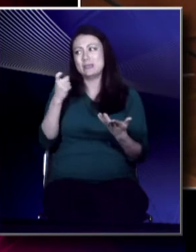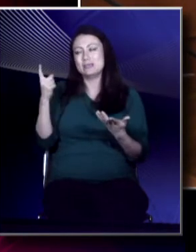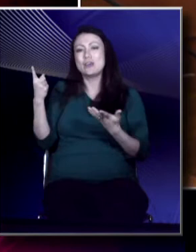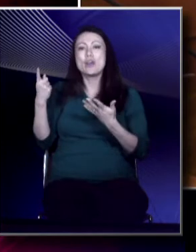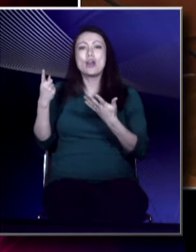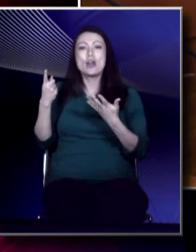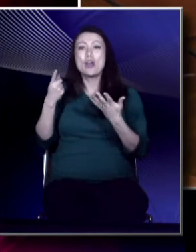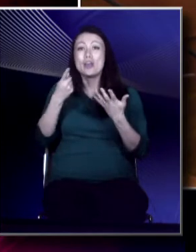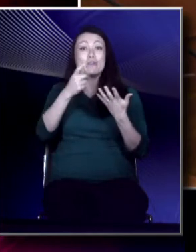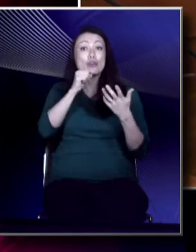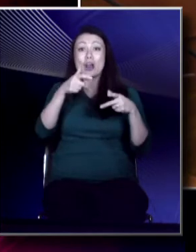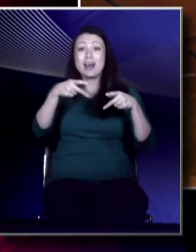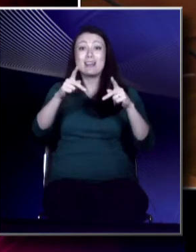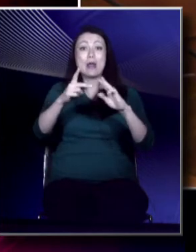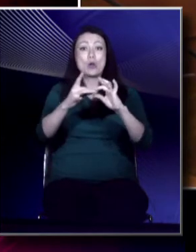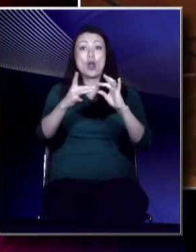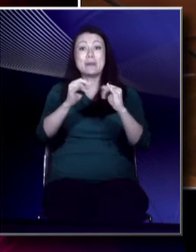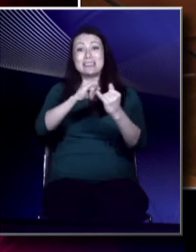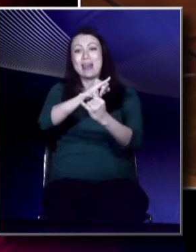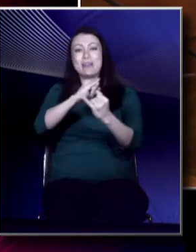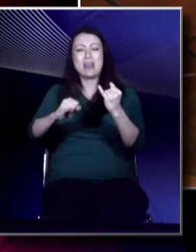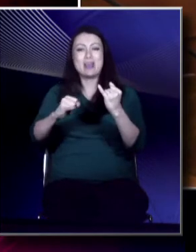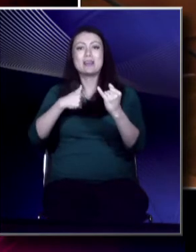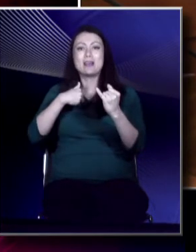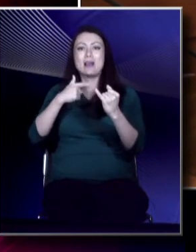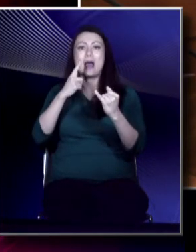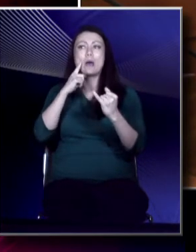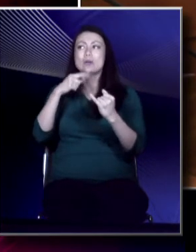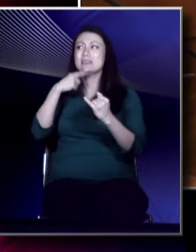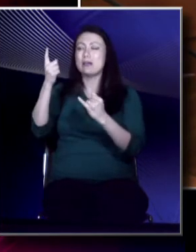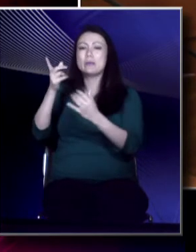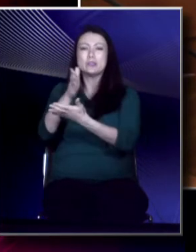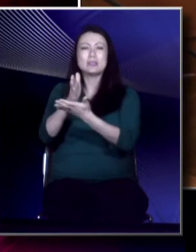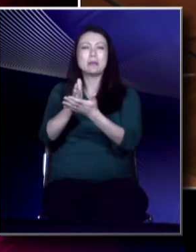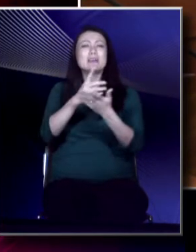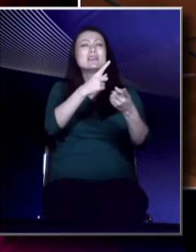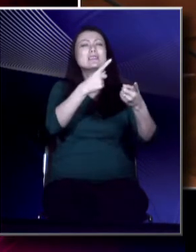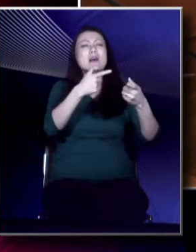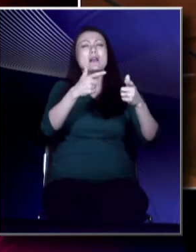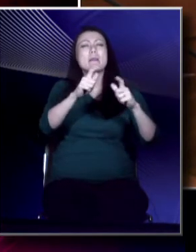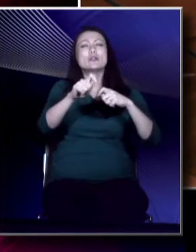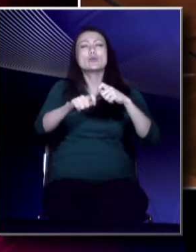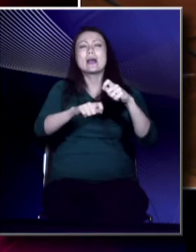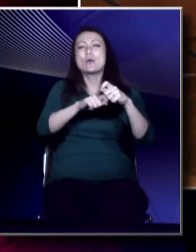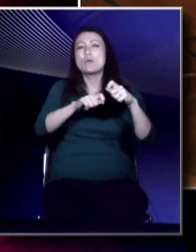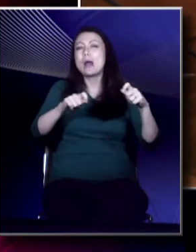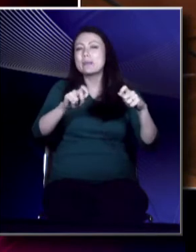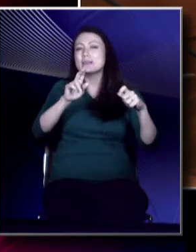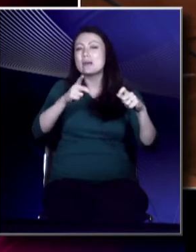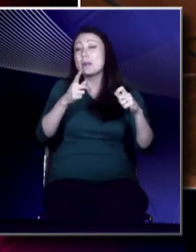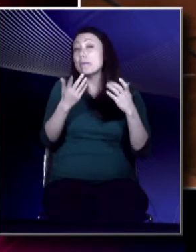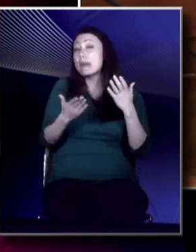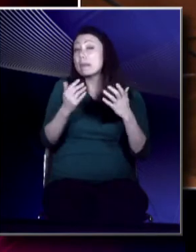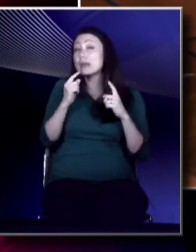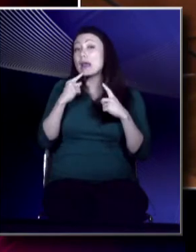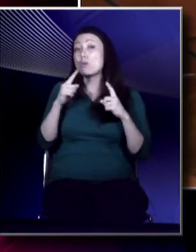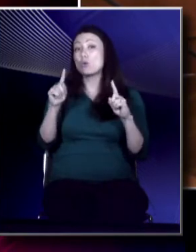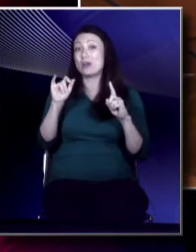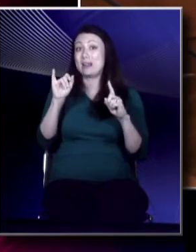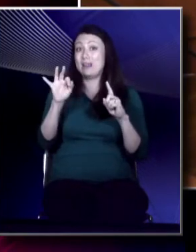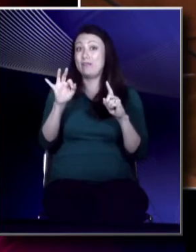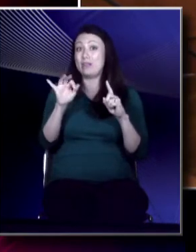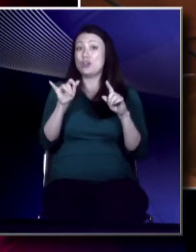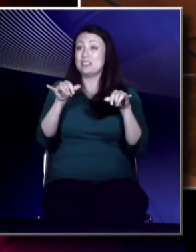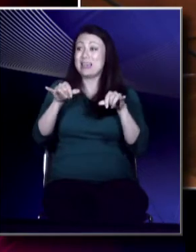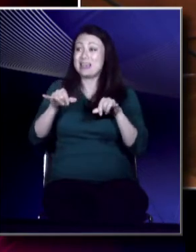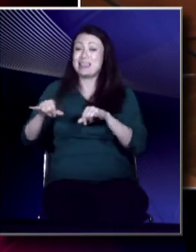you aren't allowing comments at the end, I will call the speakers off. Let me try to wrap this up a little bit into maybe this works. If there's a consistent